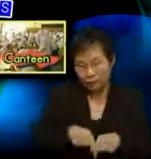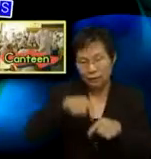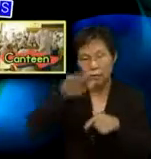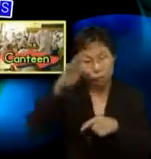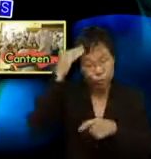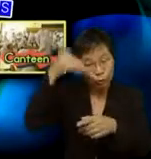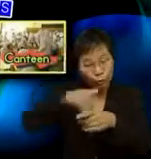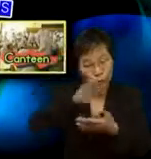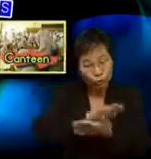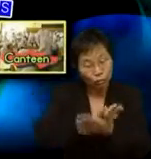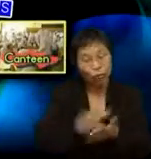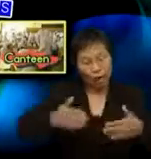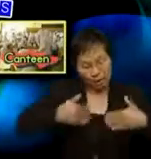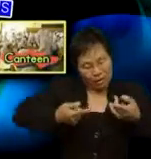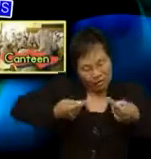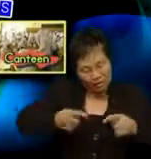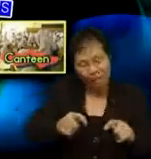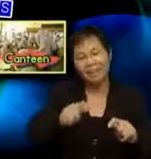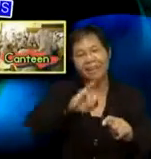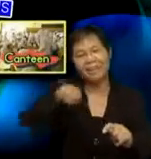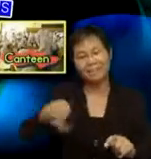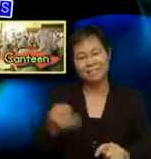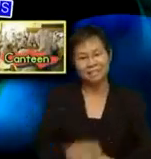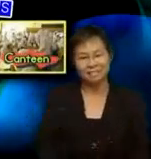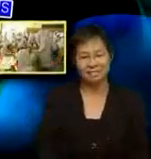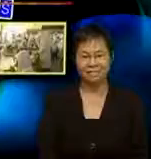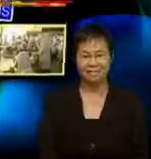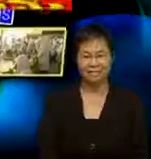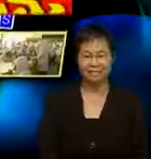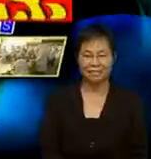school? Happy trying!